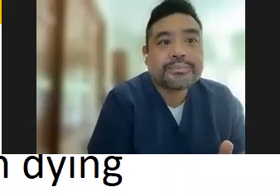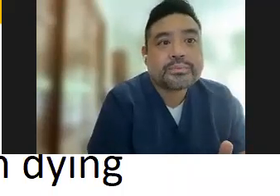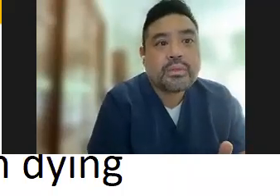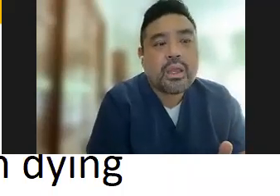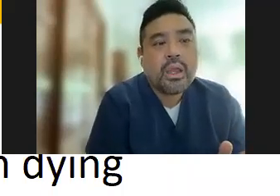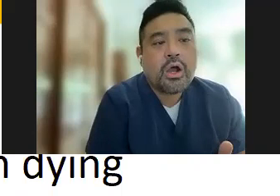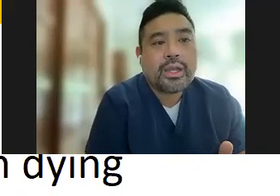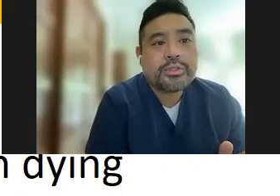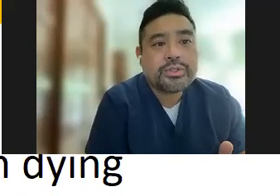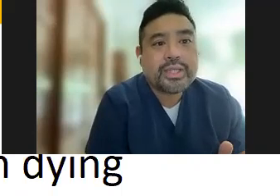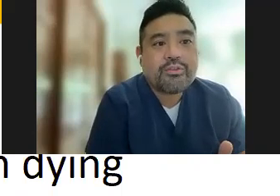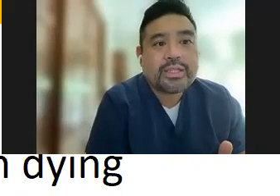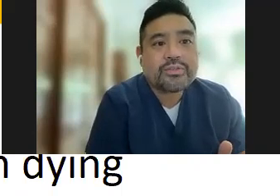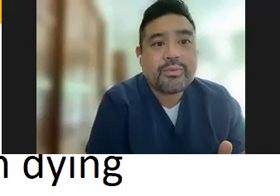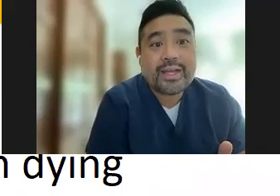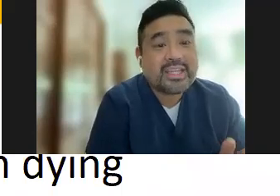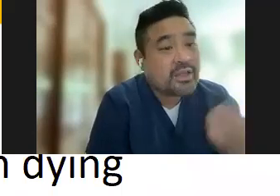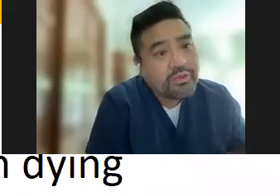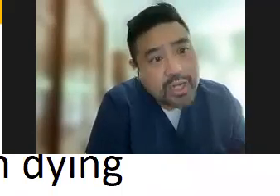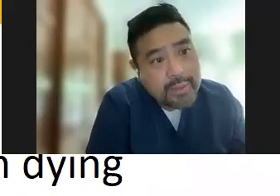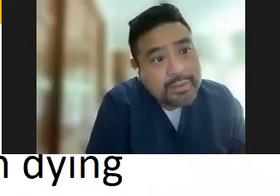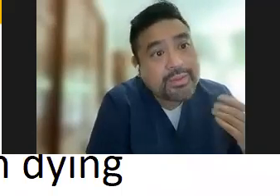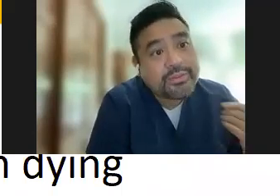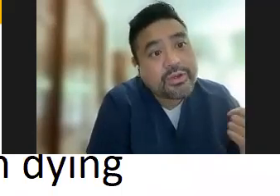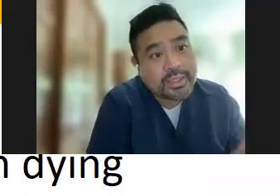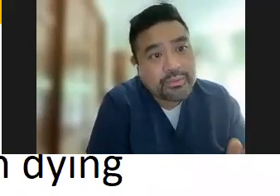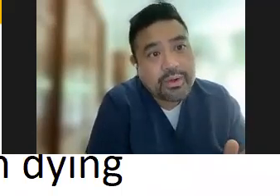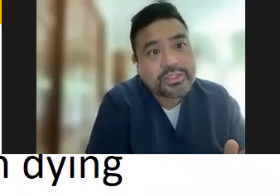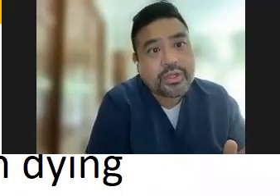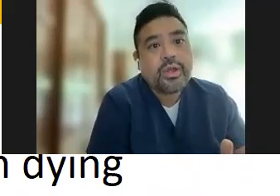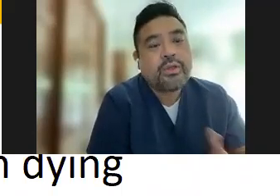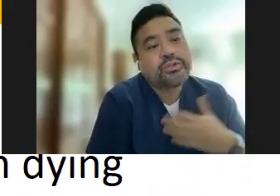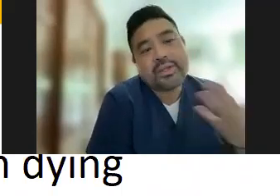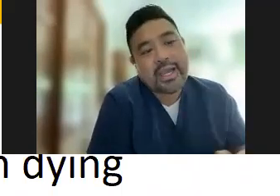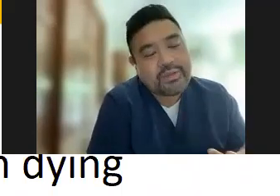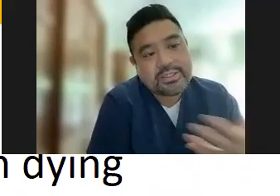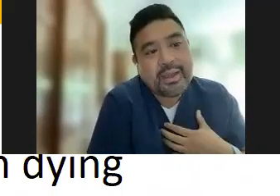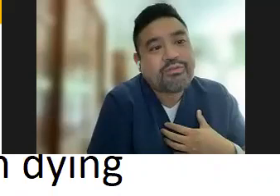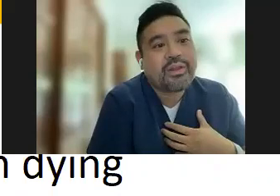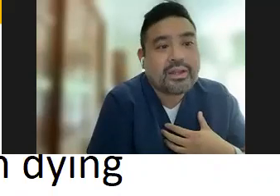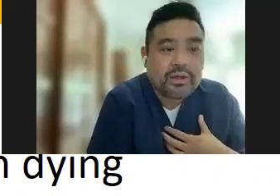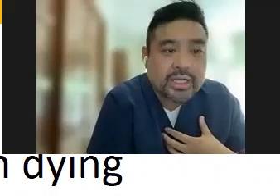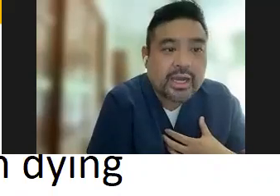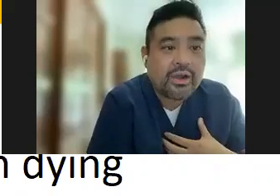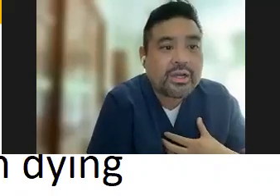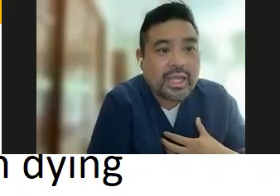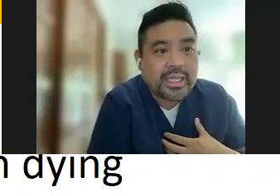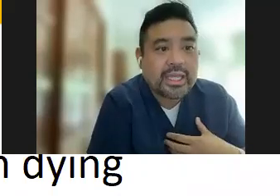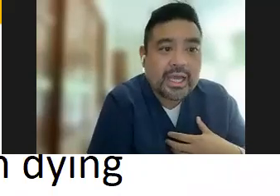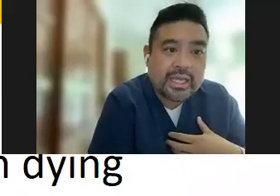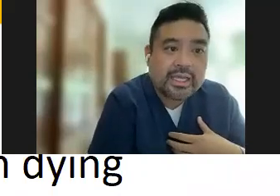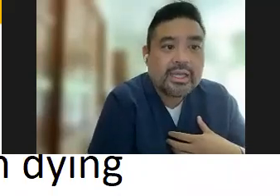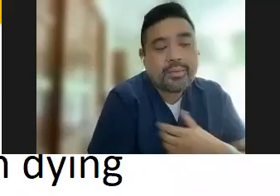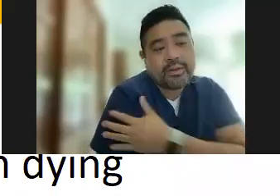against it. Okay, number two, side effects from the vaccine, they're common, but they're temporary. So those are the kind of things that might feeling a little tired,